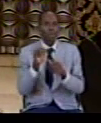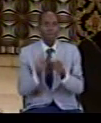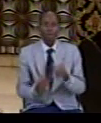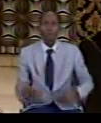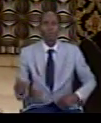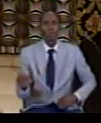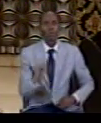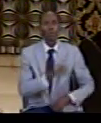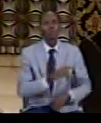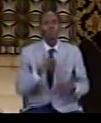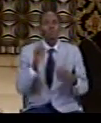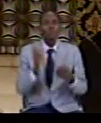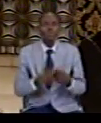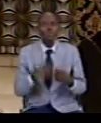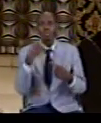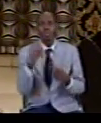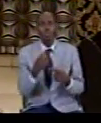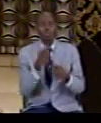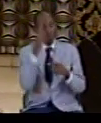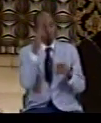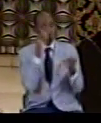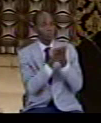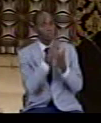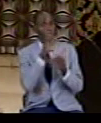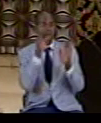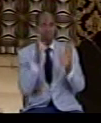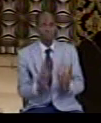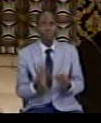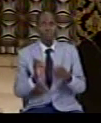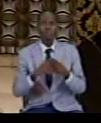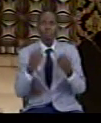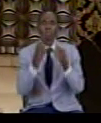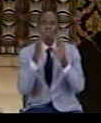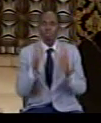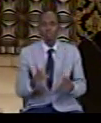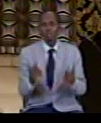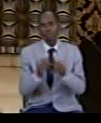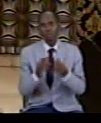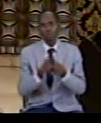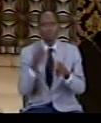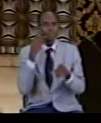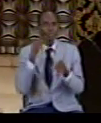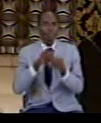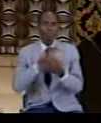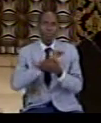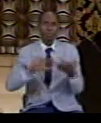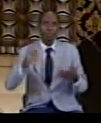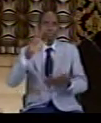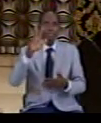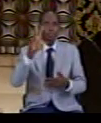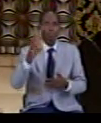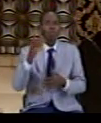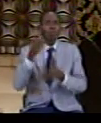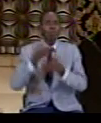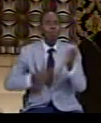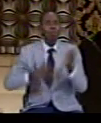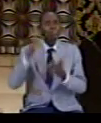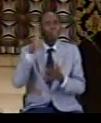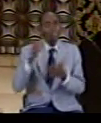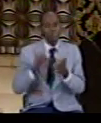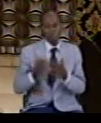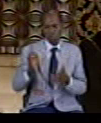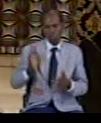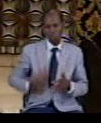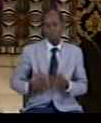everyone. He's talking to the saint and talking to the sinner. Look at verse 36. For what shall it profit a